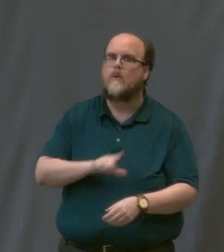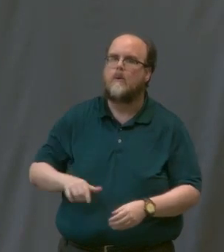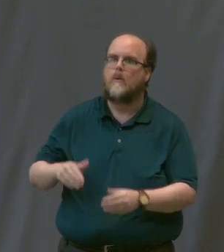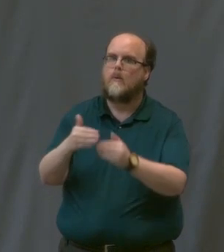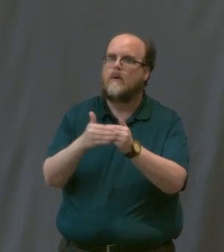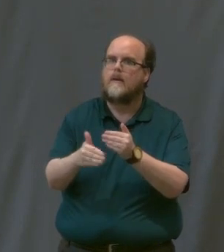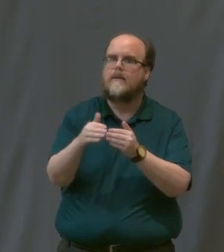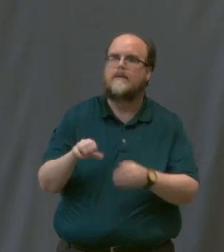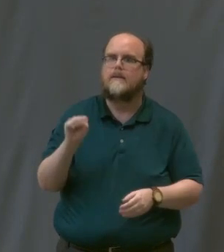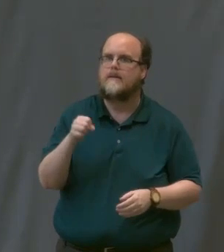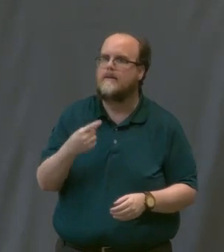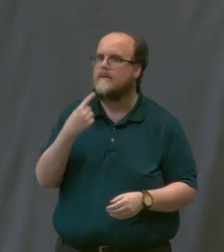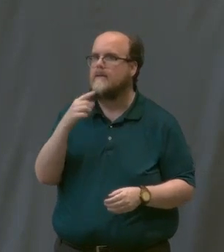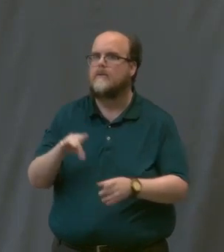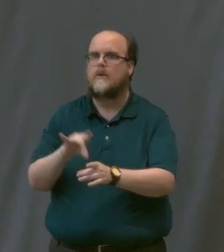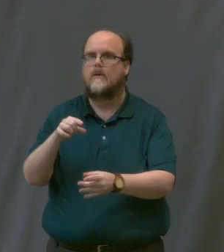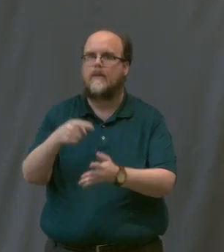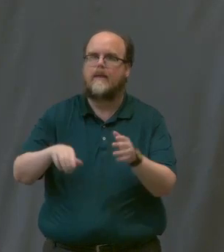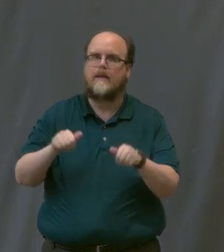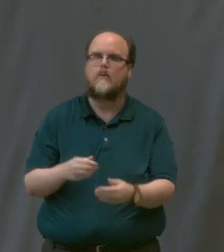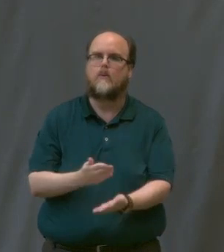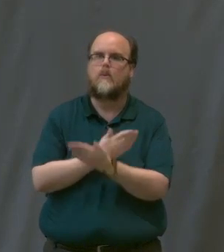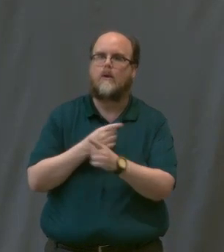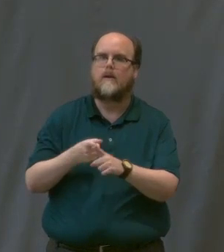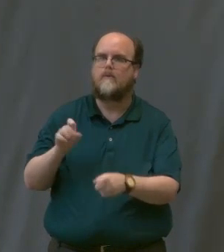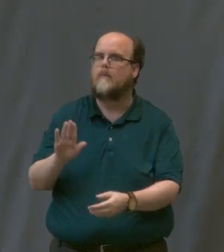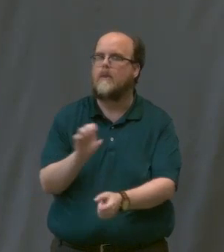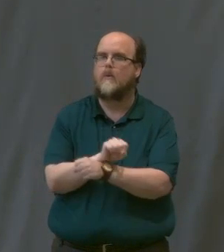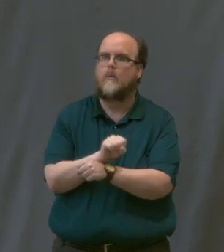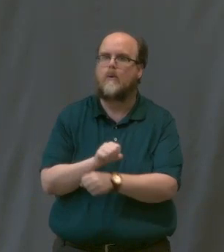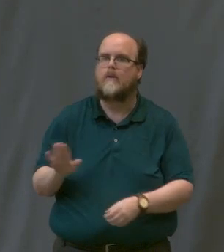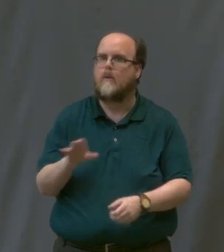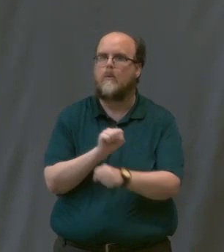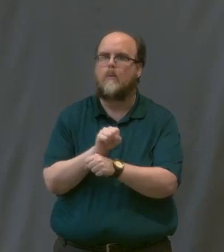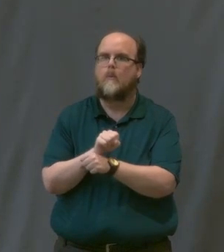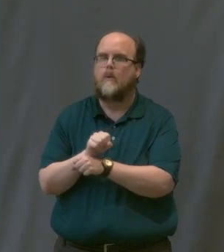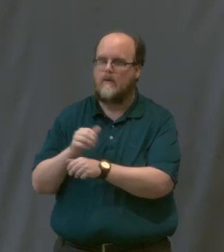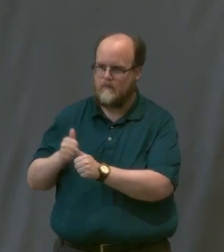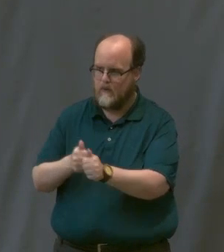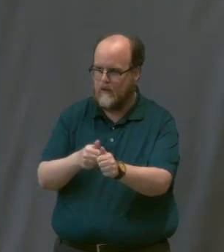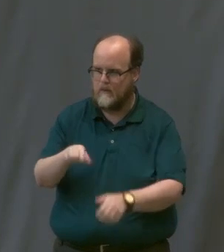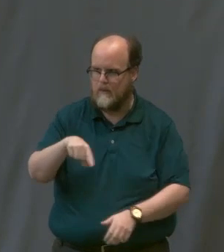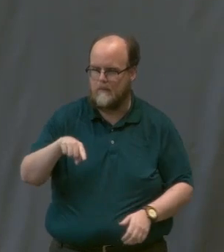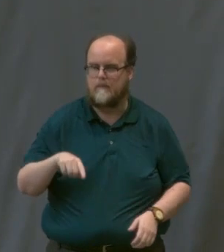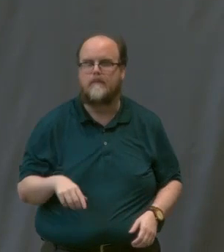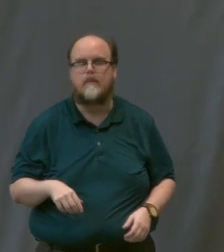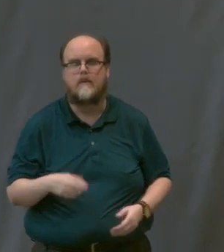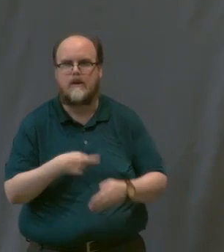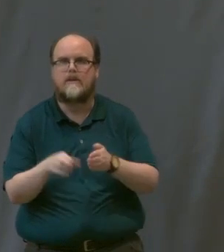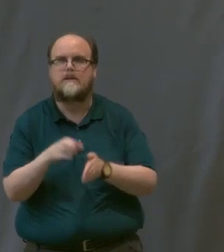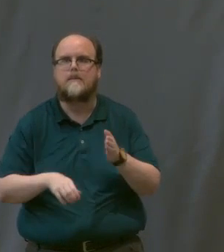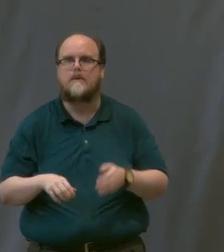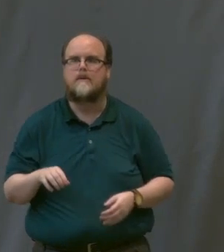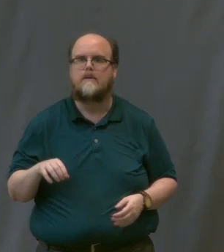henceforth. Yea, saith the Spirit, that they may rest from their labors, and their works do follow them. Revelation